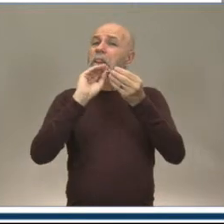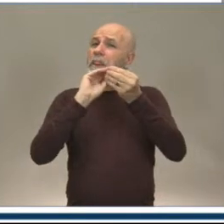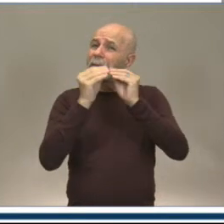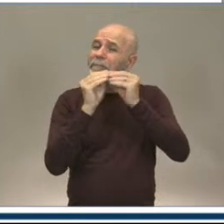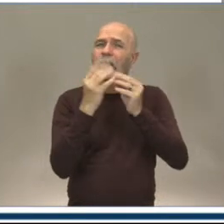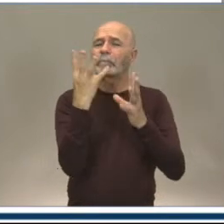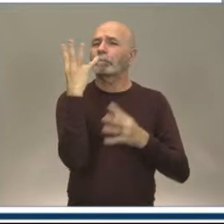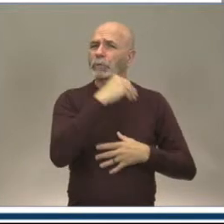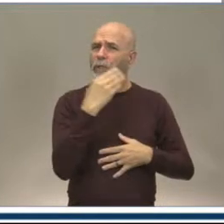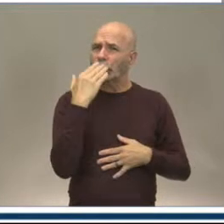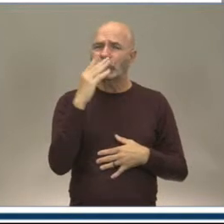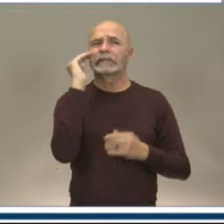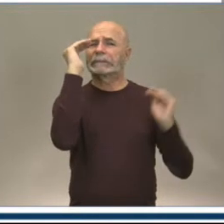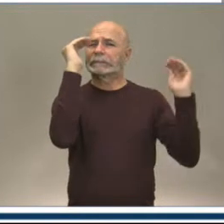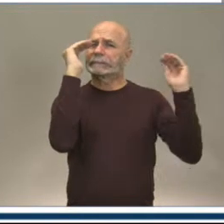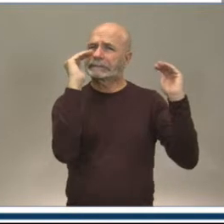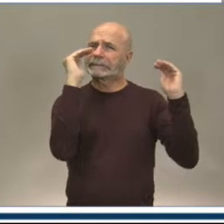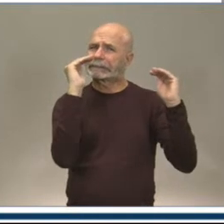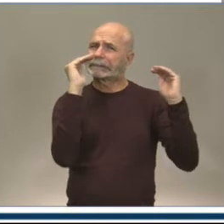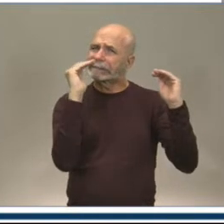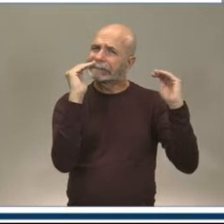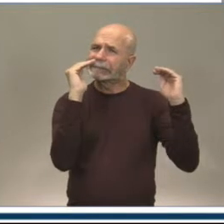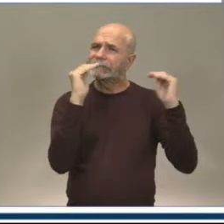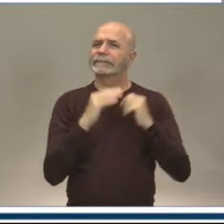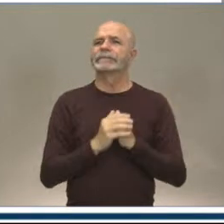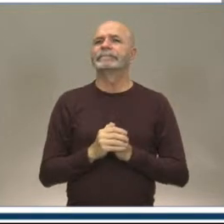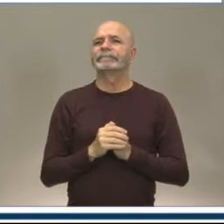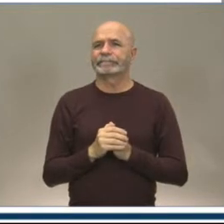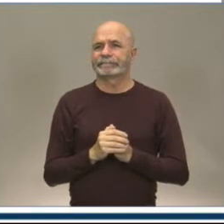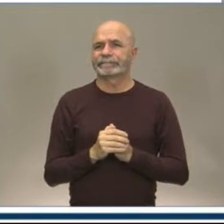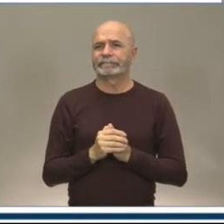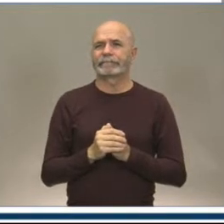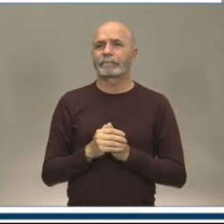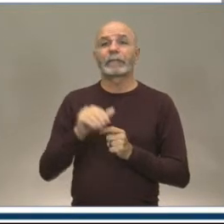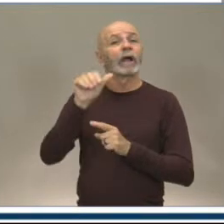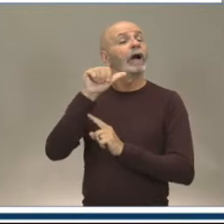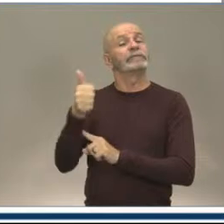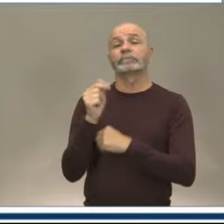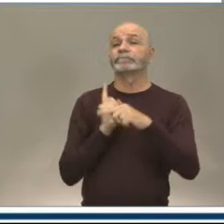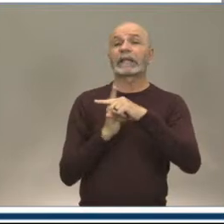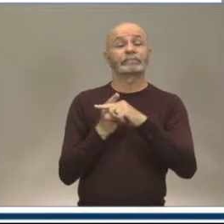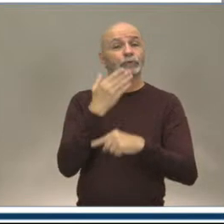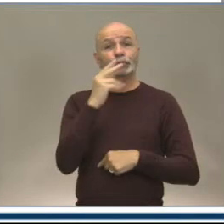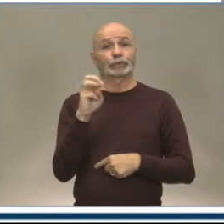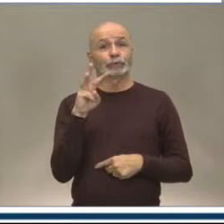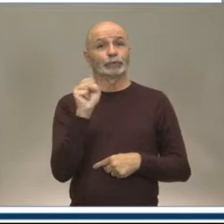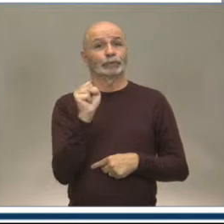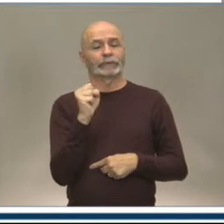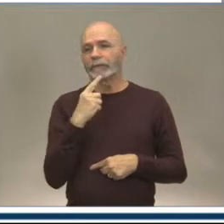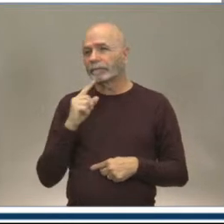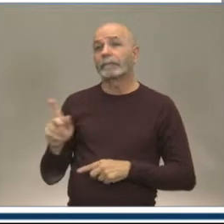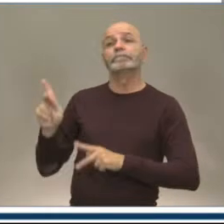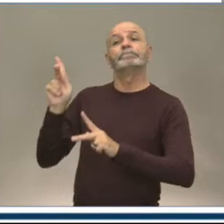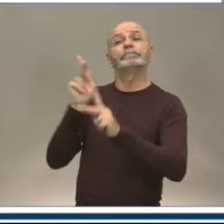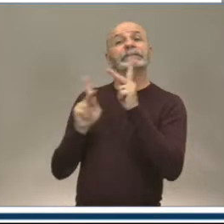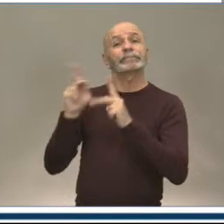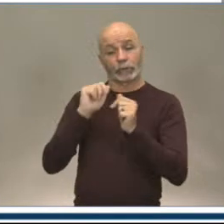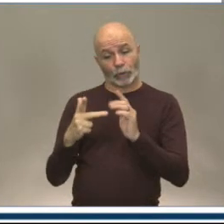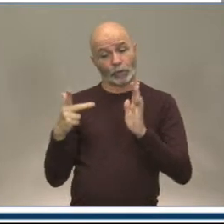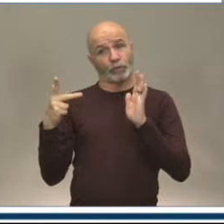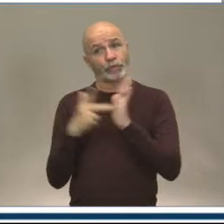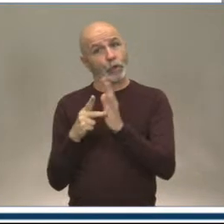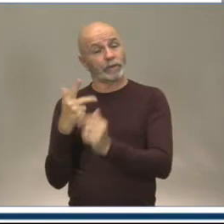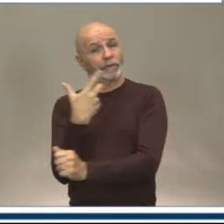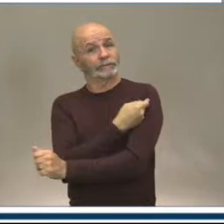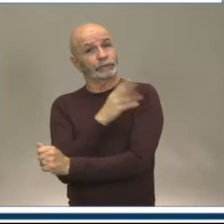good. In other good news, appointments are now open for those eligible to book a third dose,